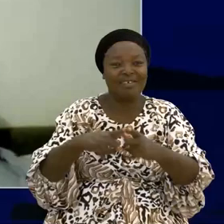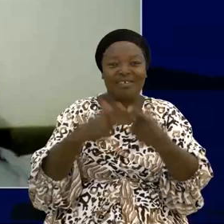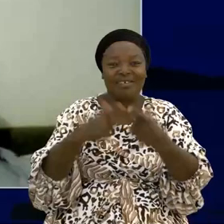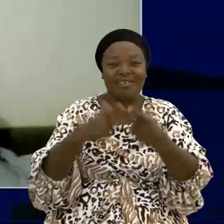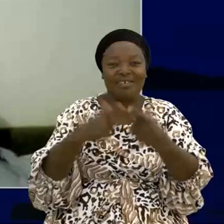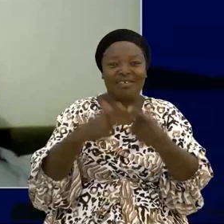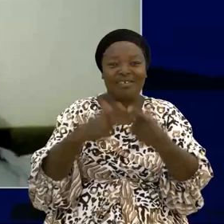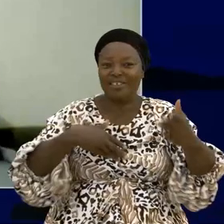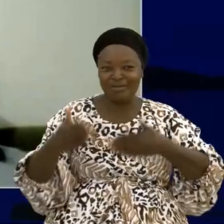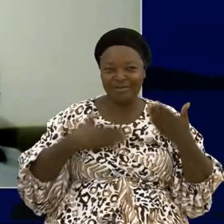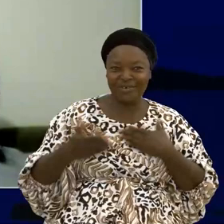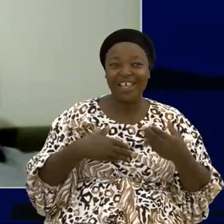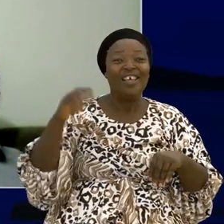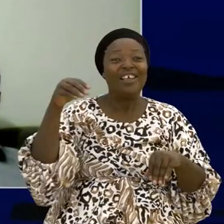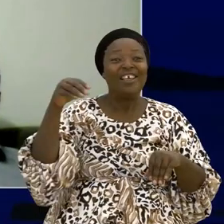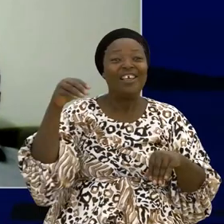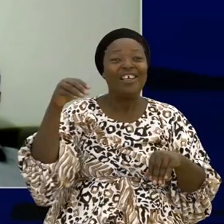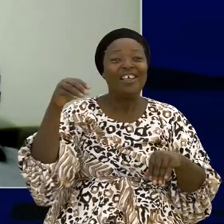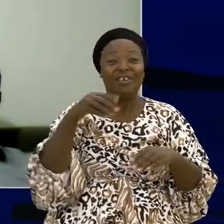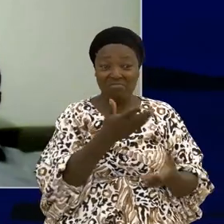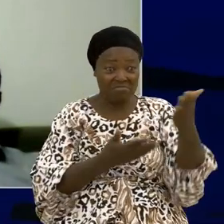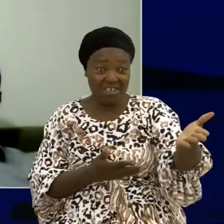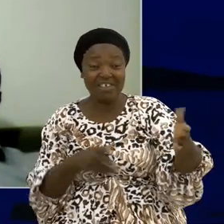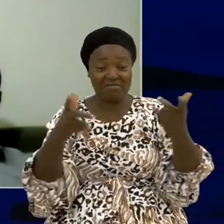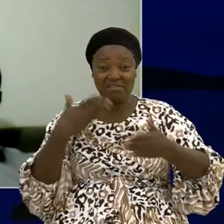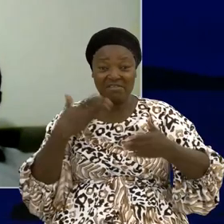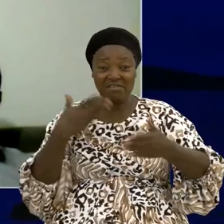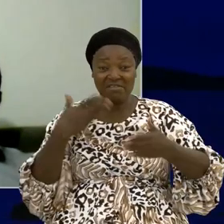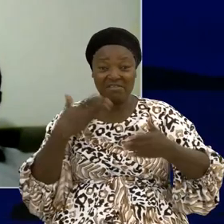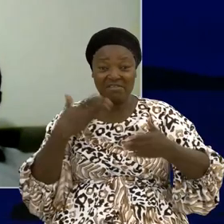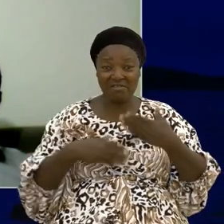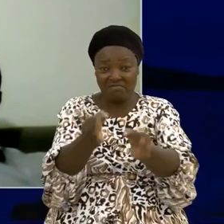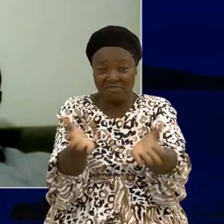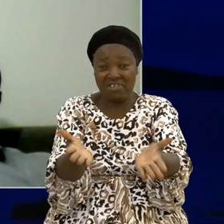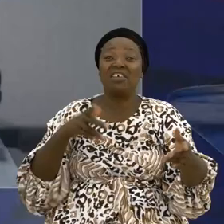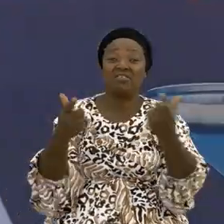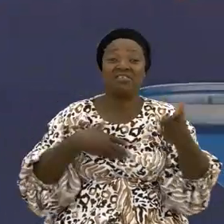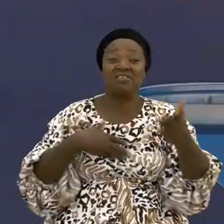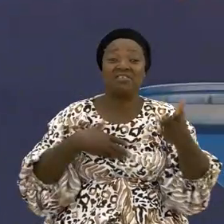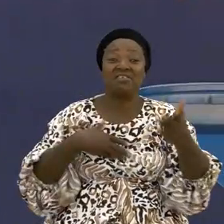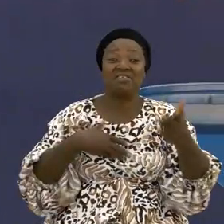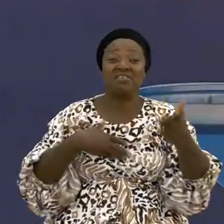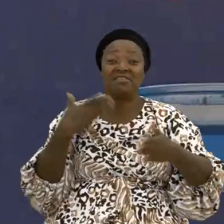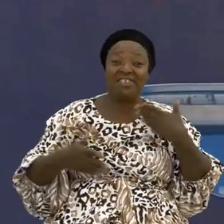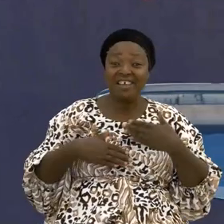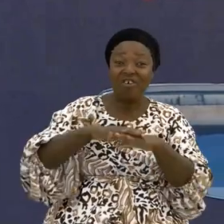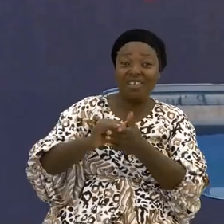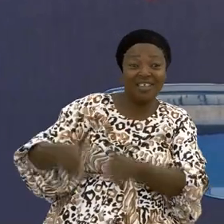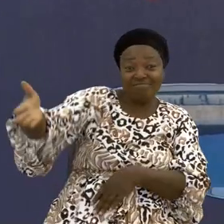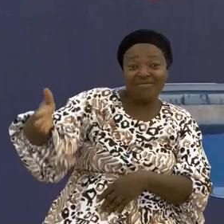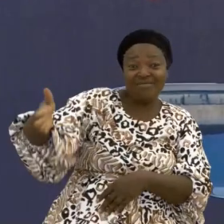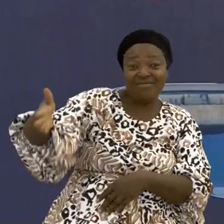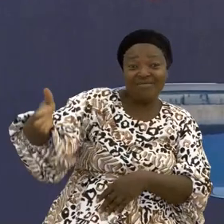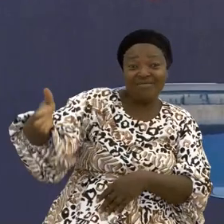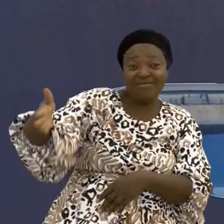joy. On that side, great joy. In front of me here, great joy. On that side,